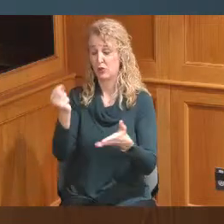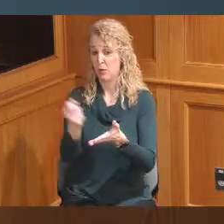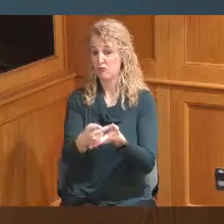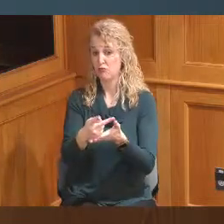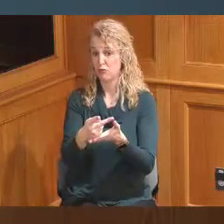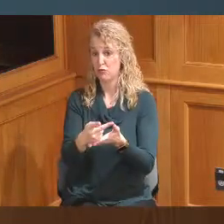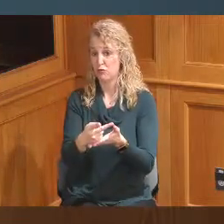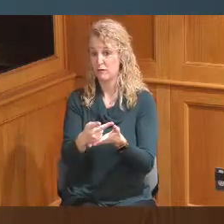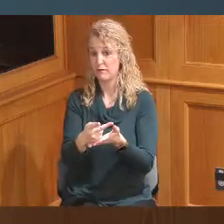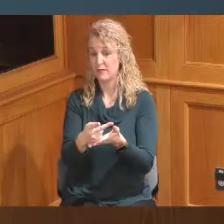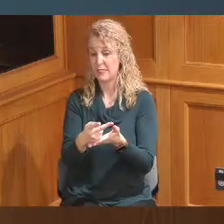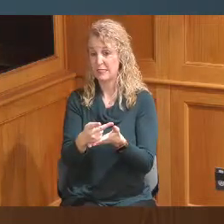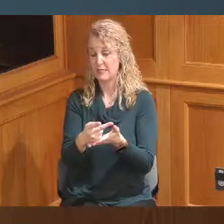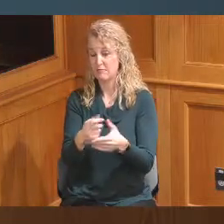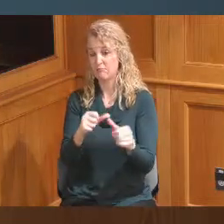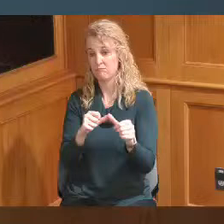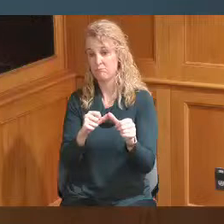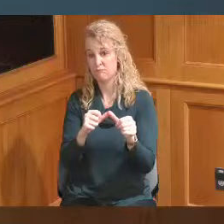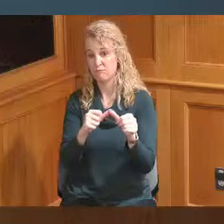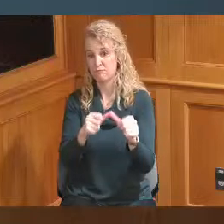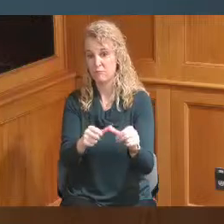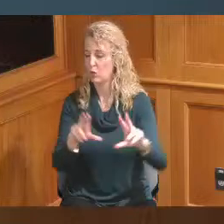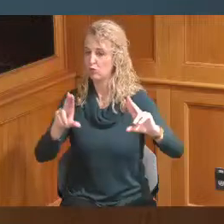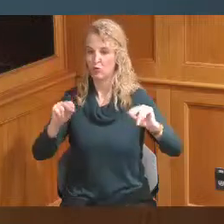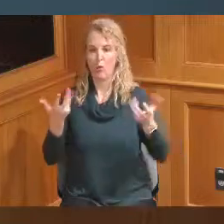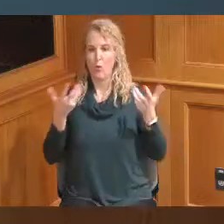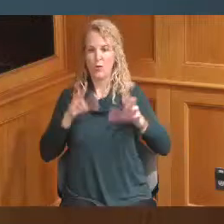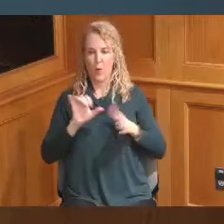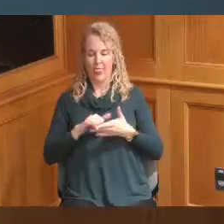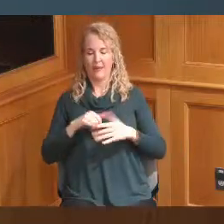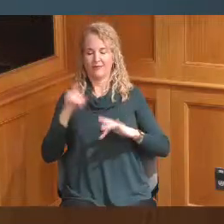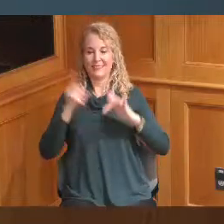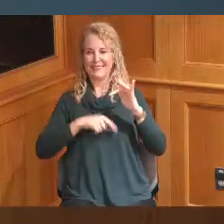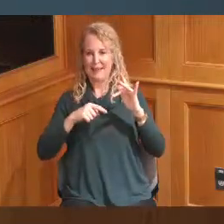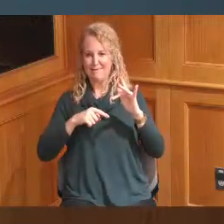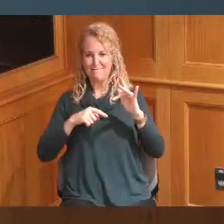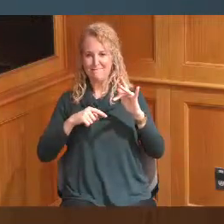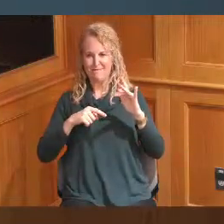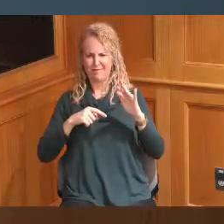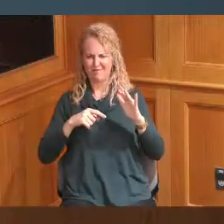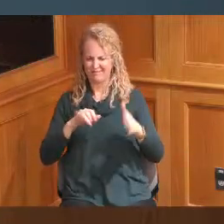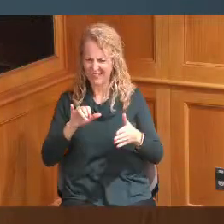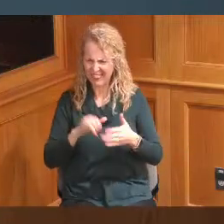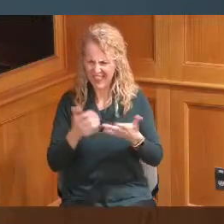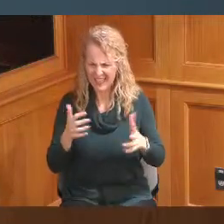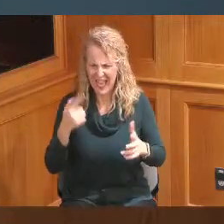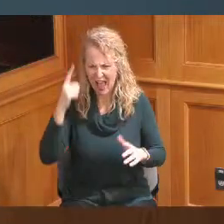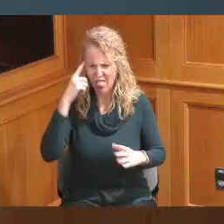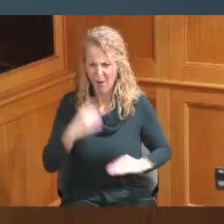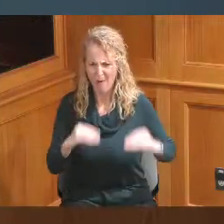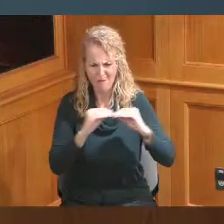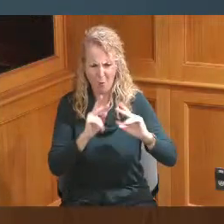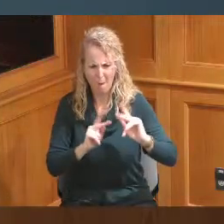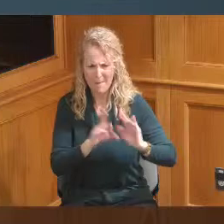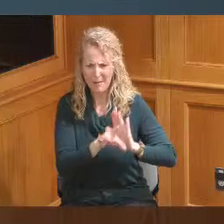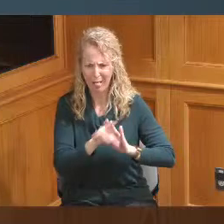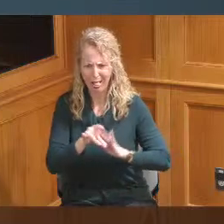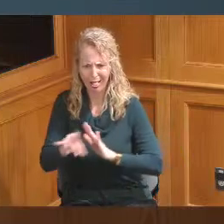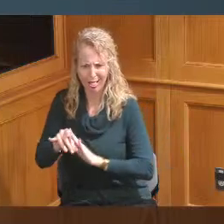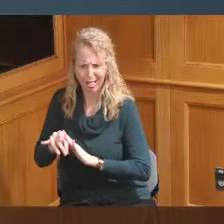authorizing the execution. Wait a minute. No, we don't want that one. Okay, that's it? I thought we had a lot more people we